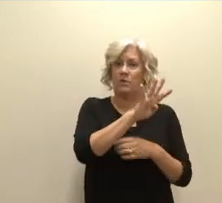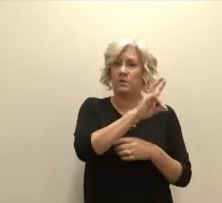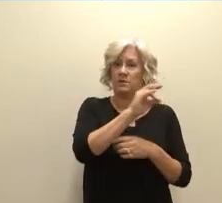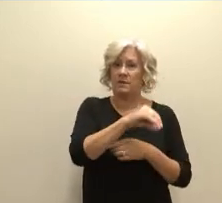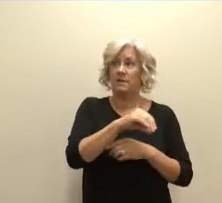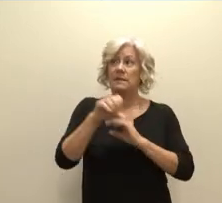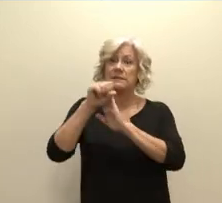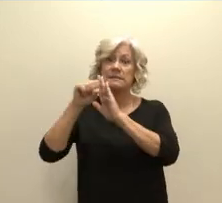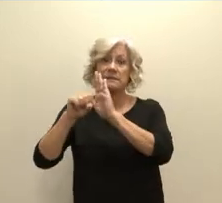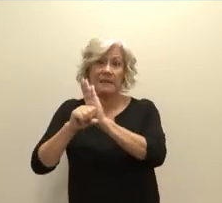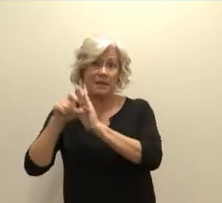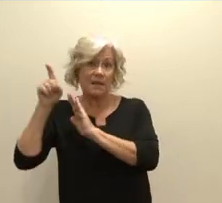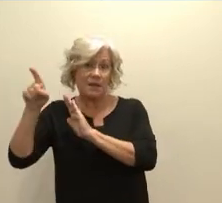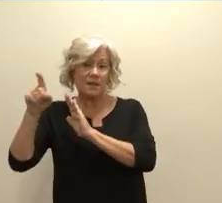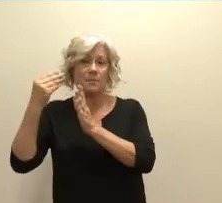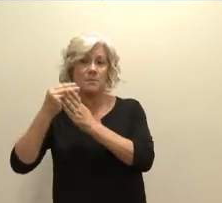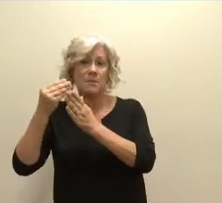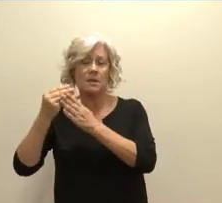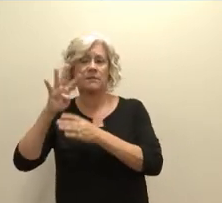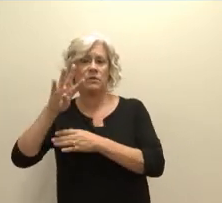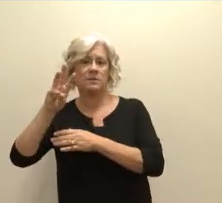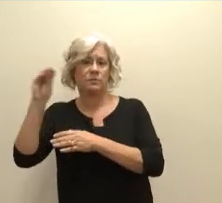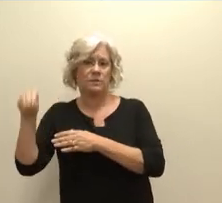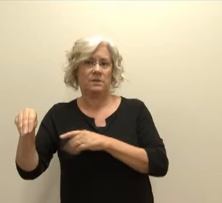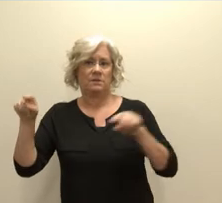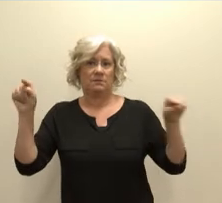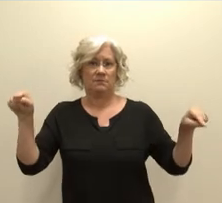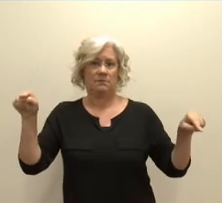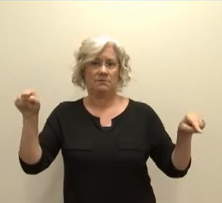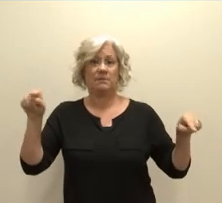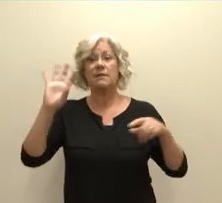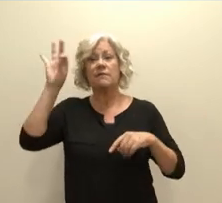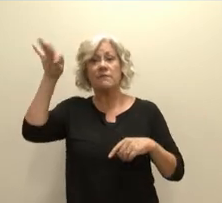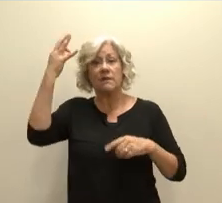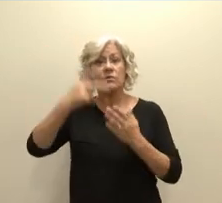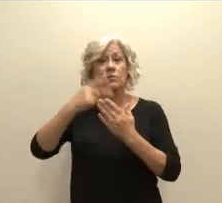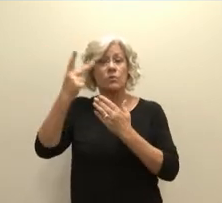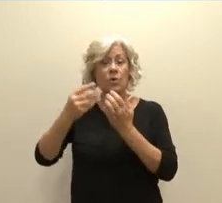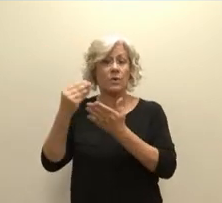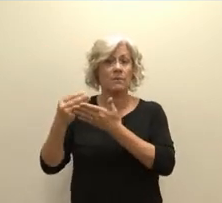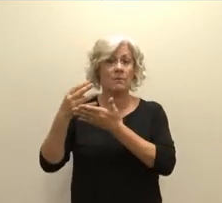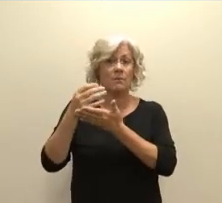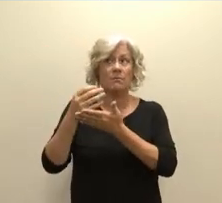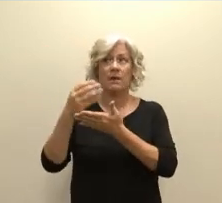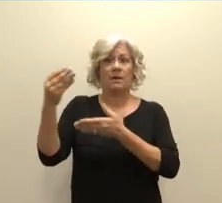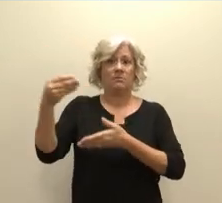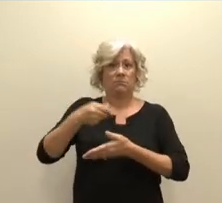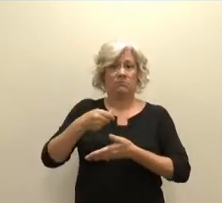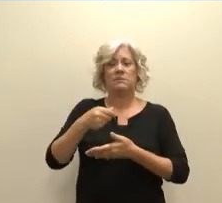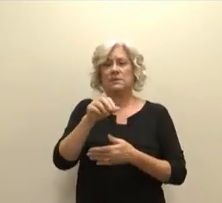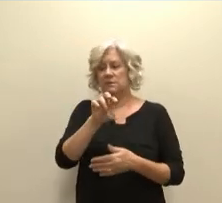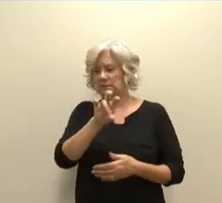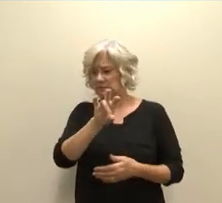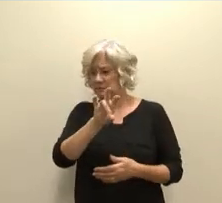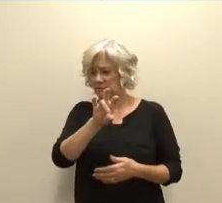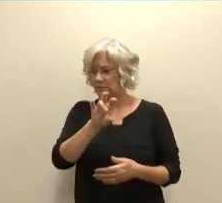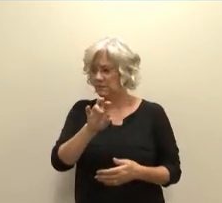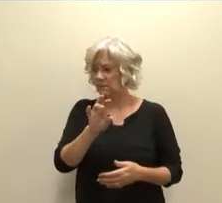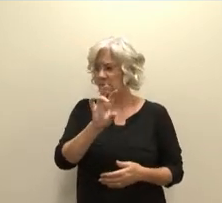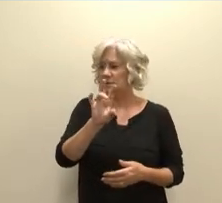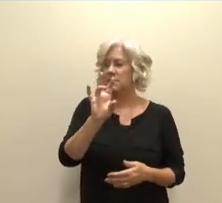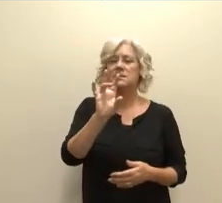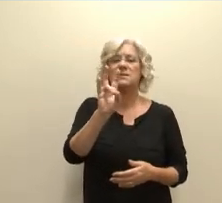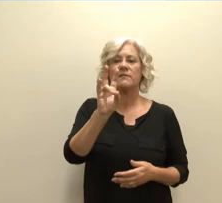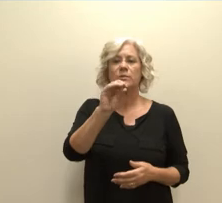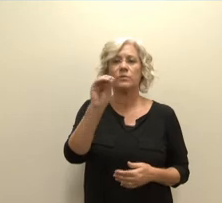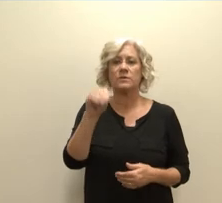program revenue 46%, and our federal program revenue of 7%, mostly going into the Child Nutrition